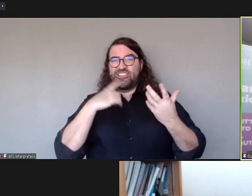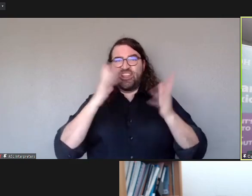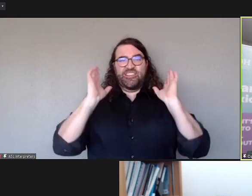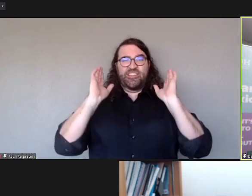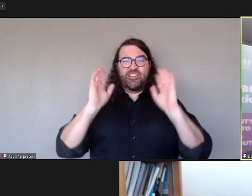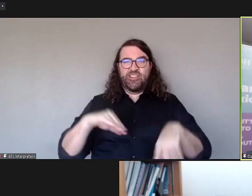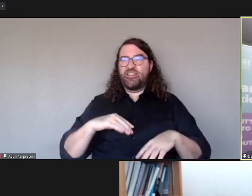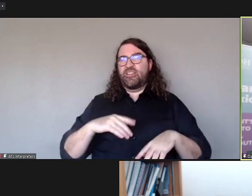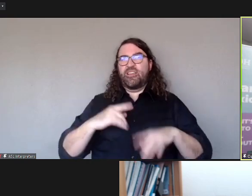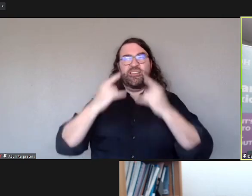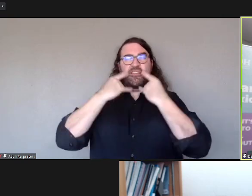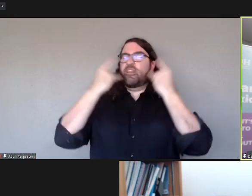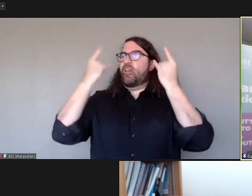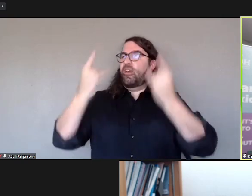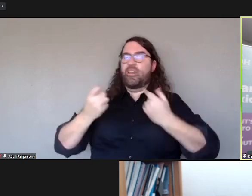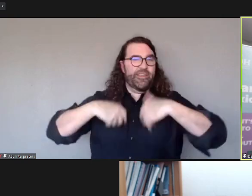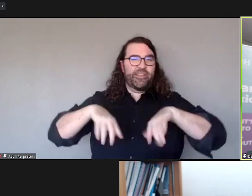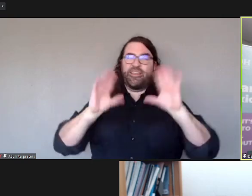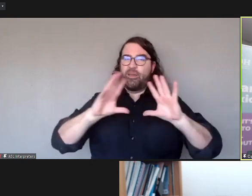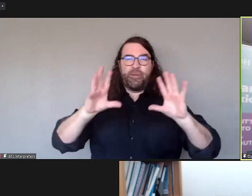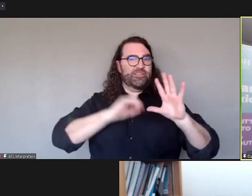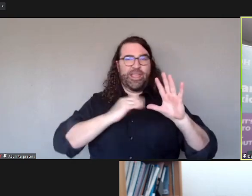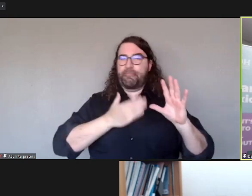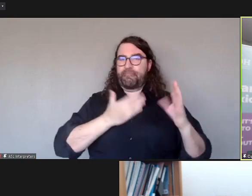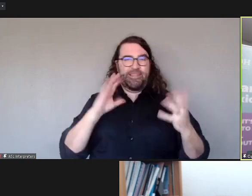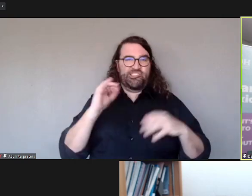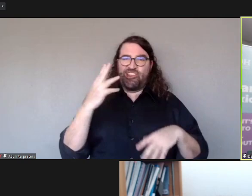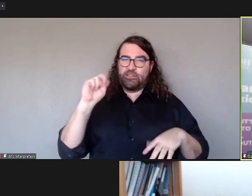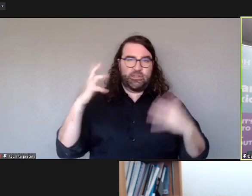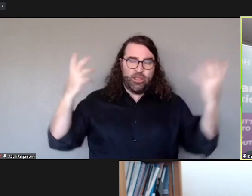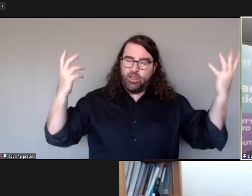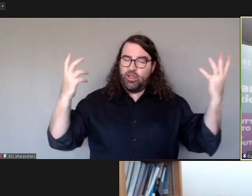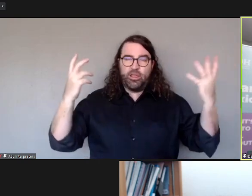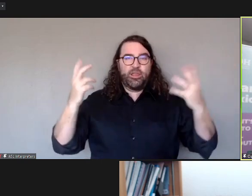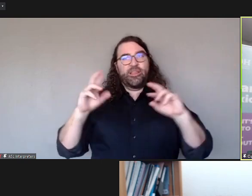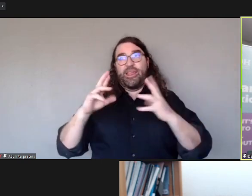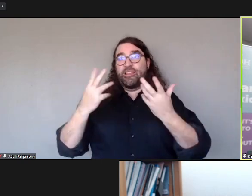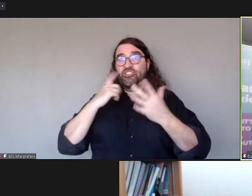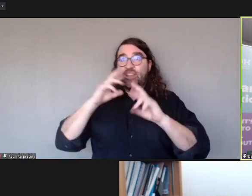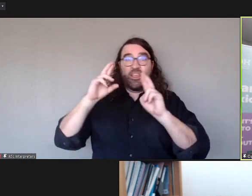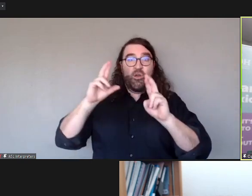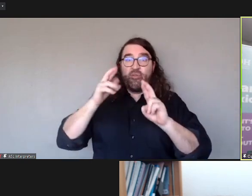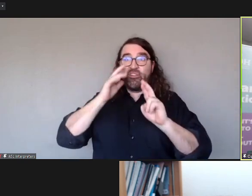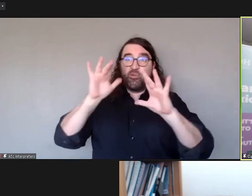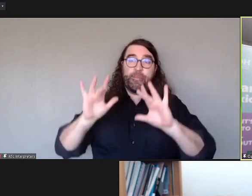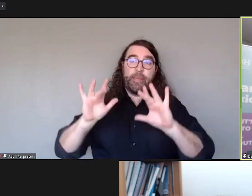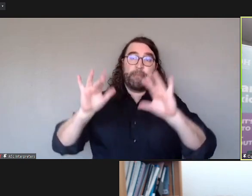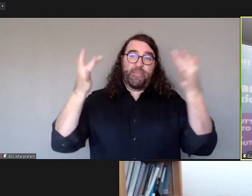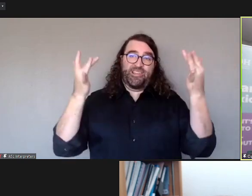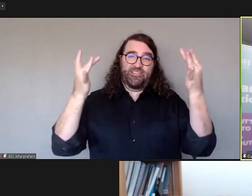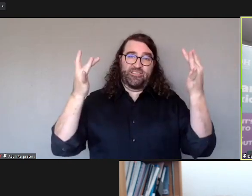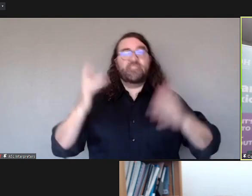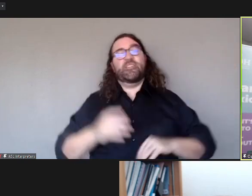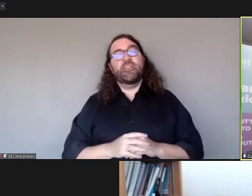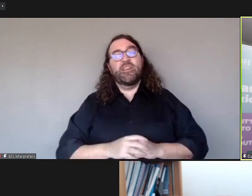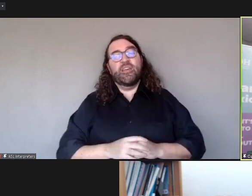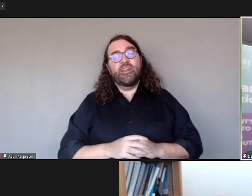my chances with COVID. And it's like, well, hopefully it'll be a mild illness for you. And then the last thing I was going to